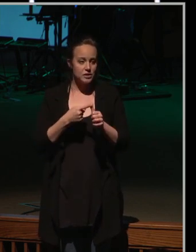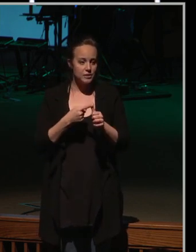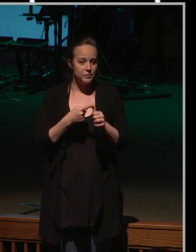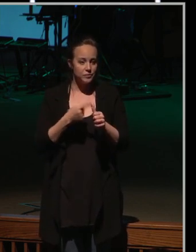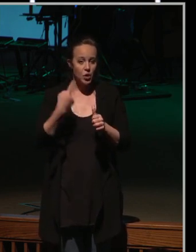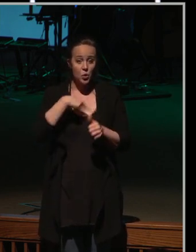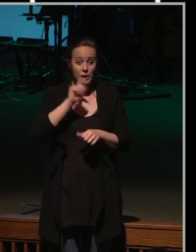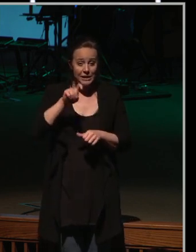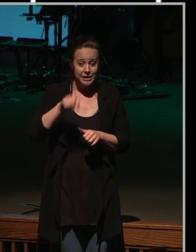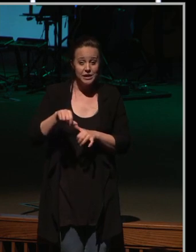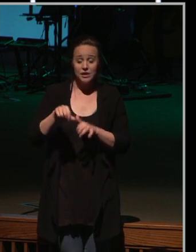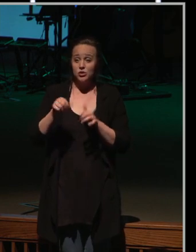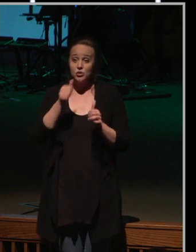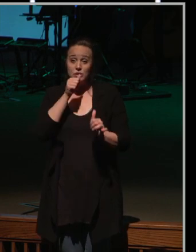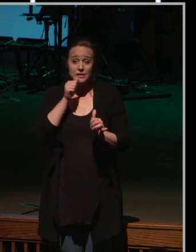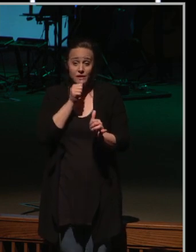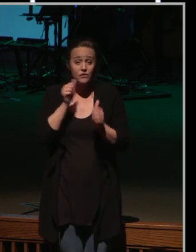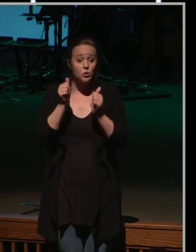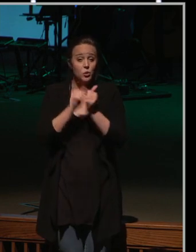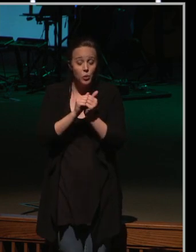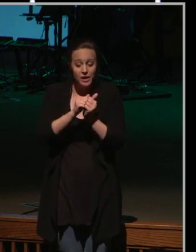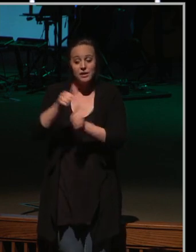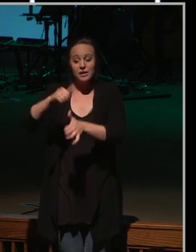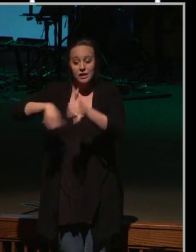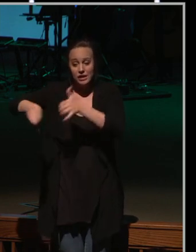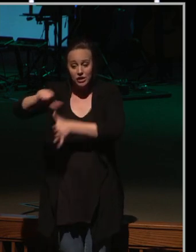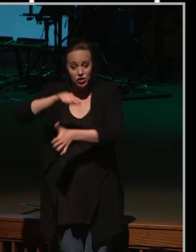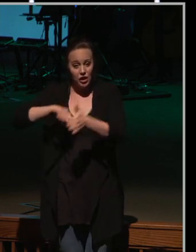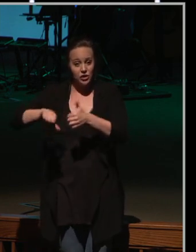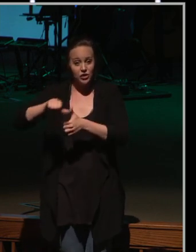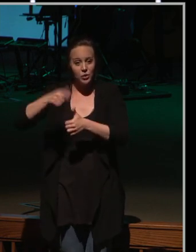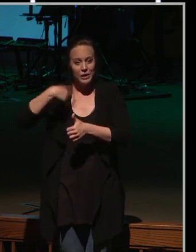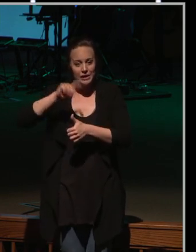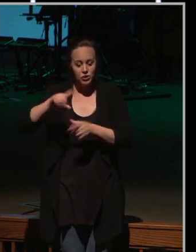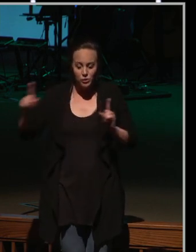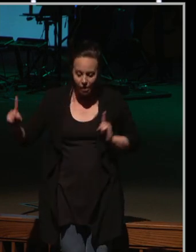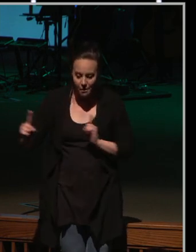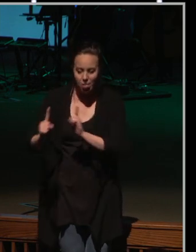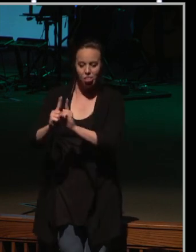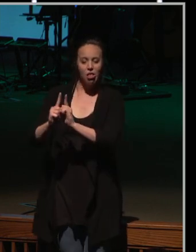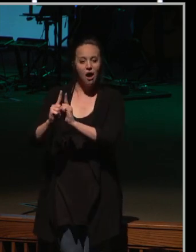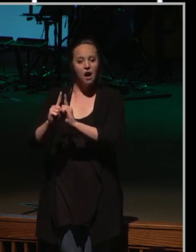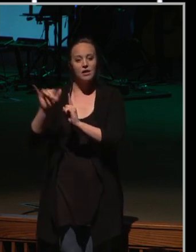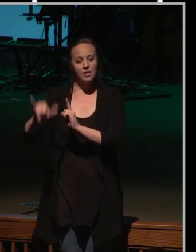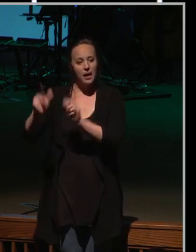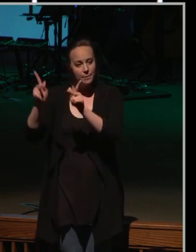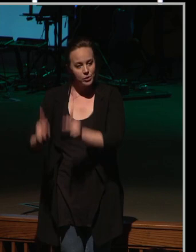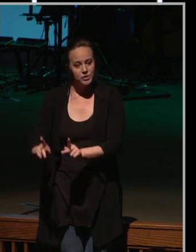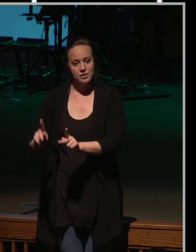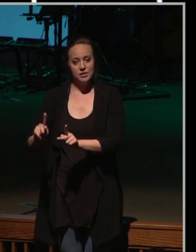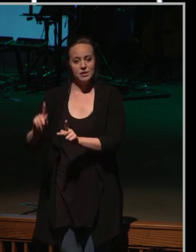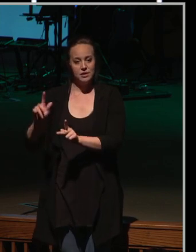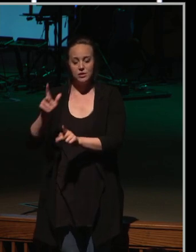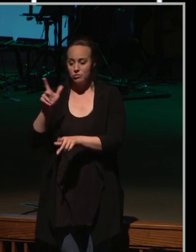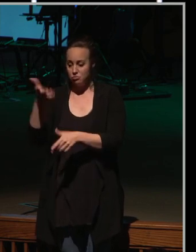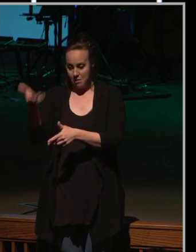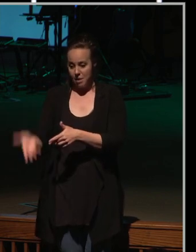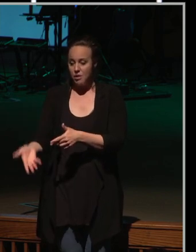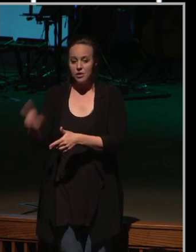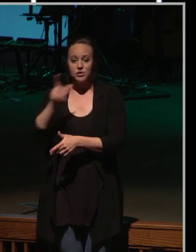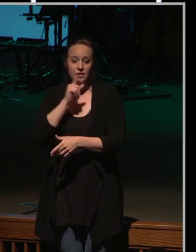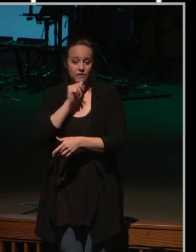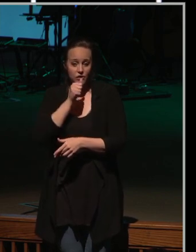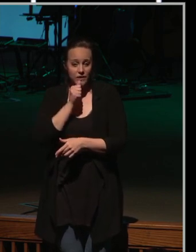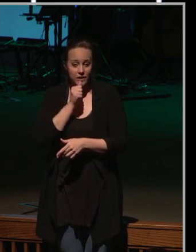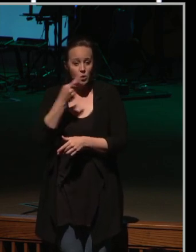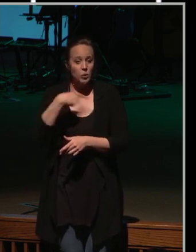Gosh, I'm not sure how we could be more countercultural than to be long-suffering, to be slow to anger, slow to speak